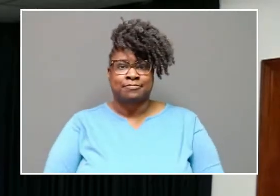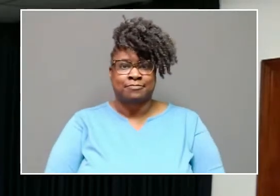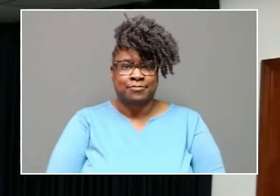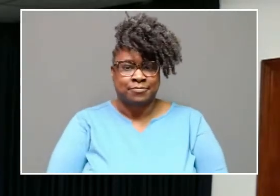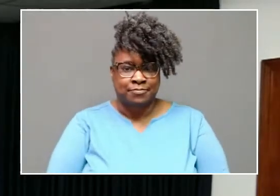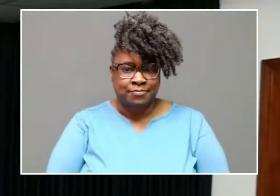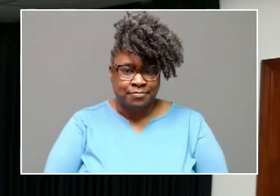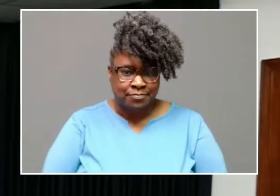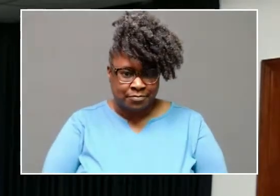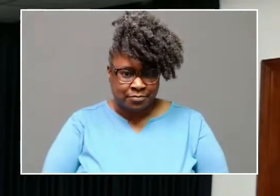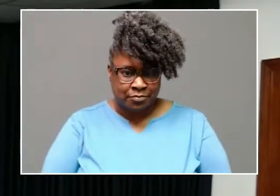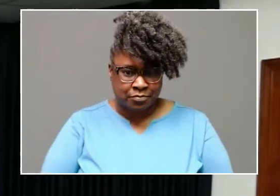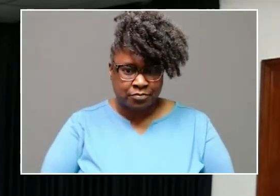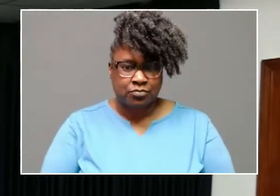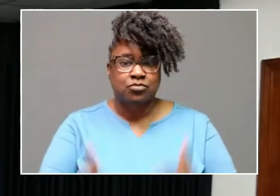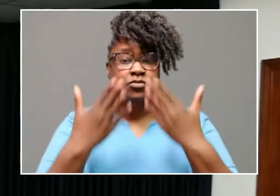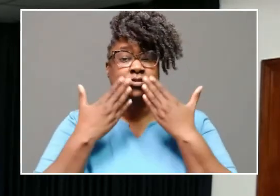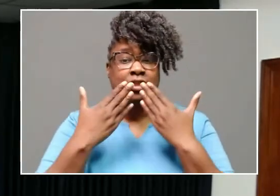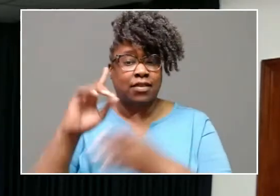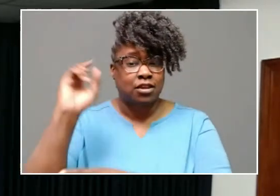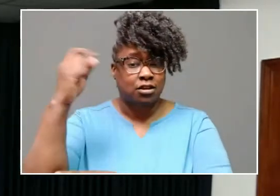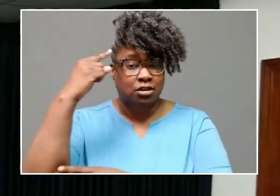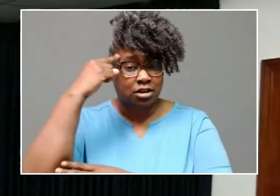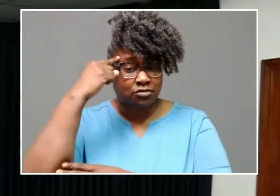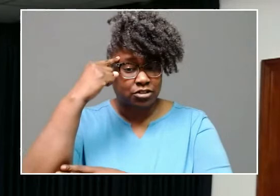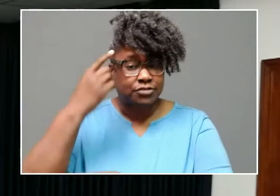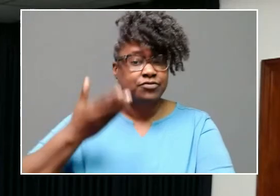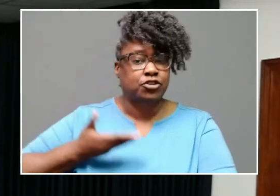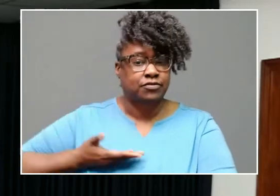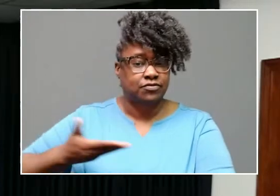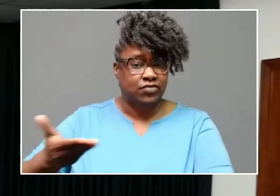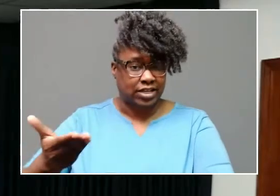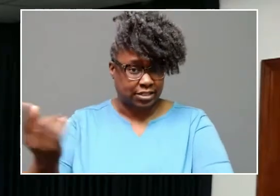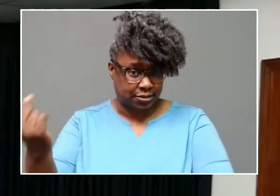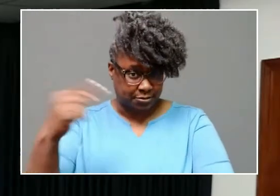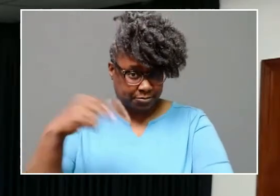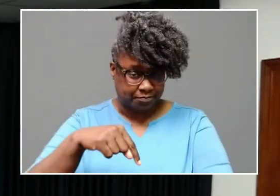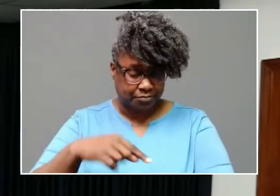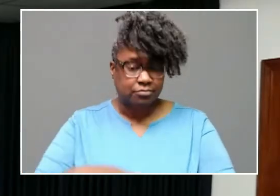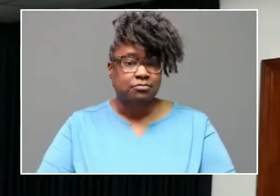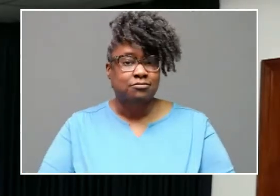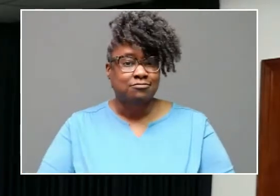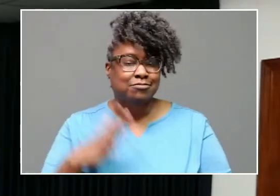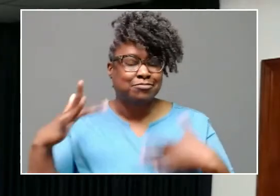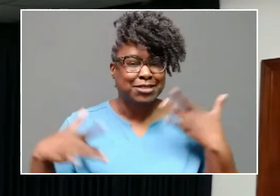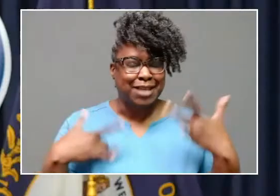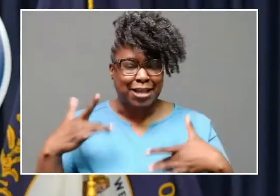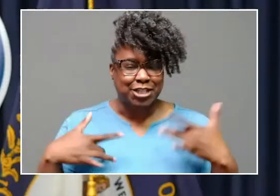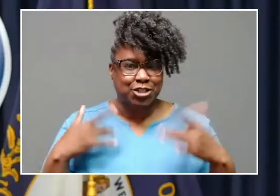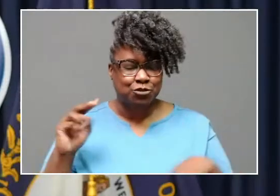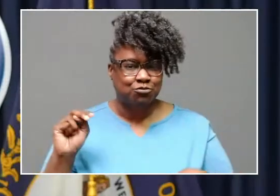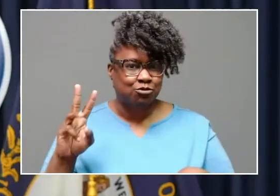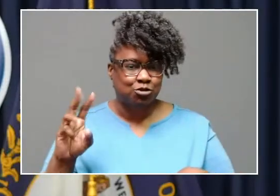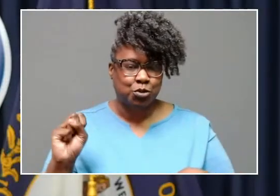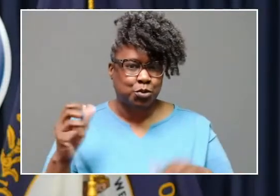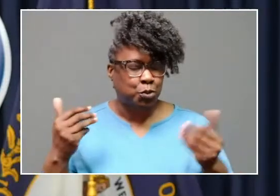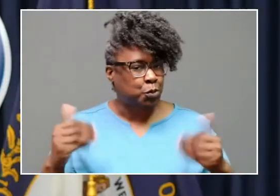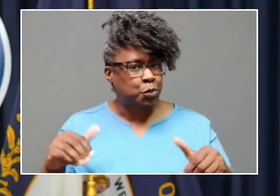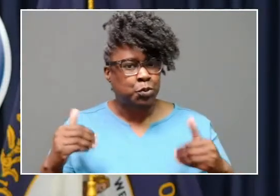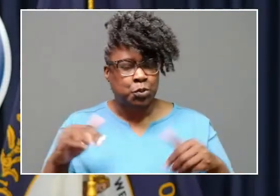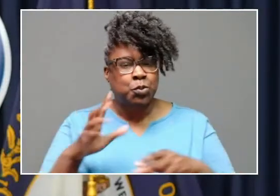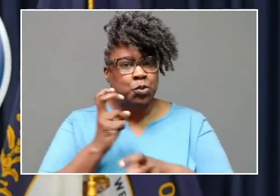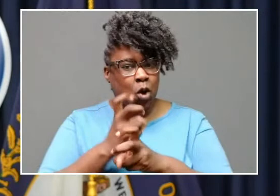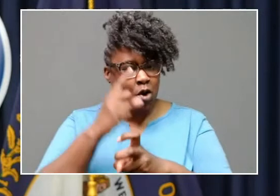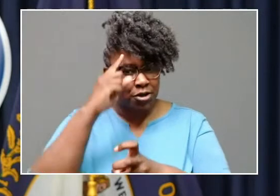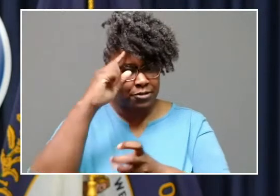I would like to thank the governor for inviting us here today to share this exciting news. It's hard to believe that with the loss